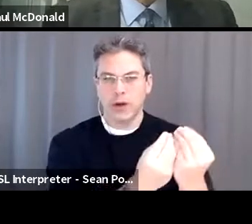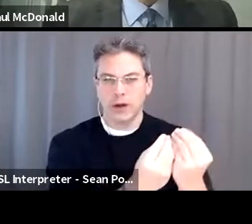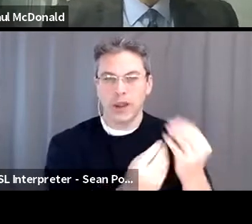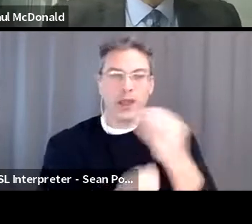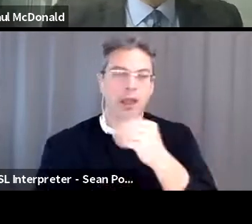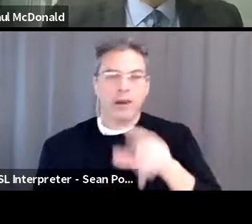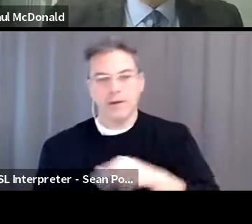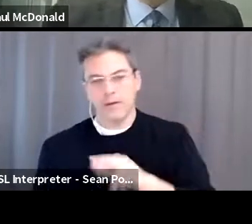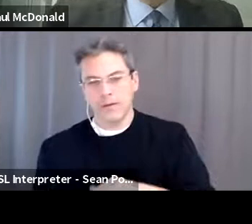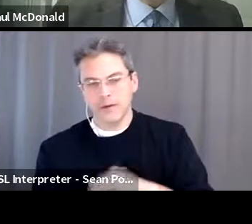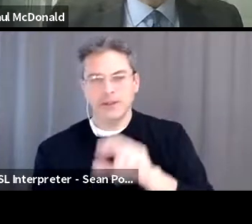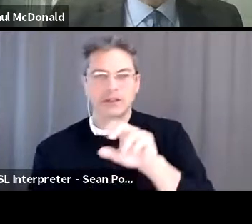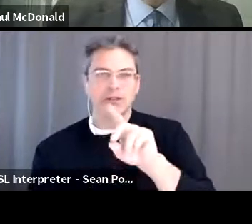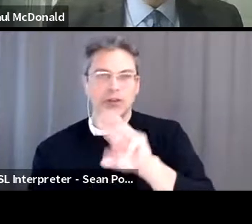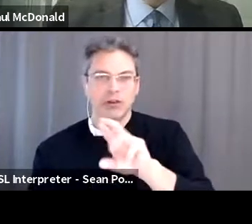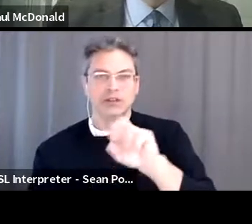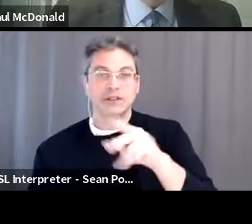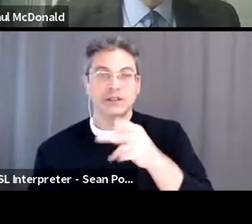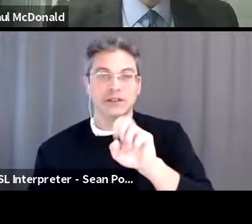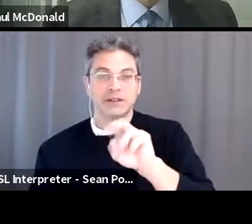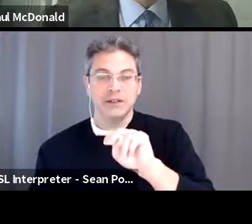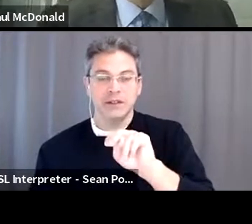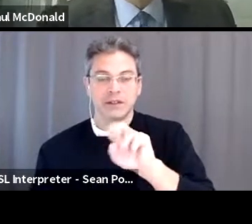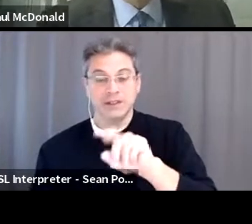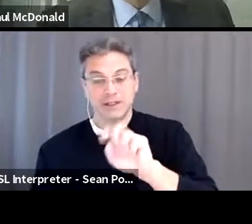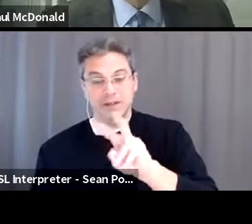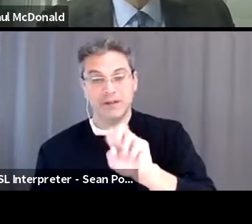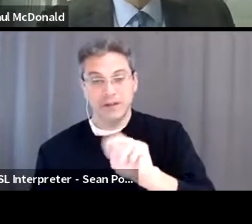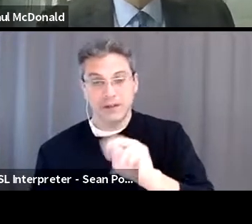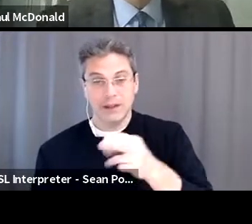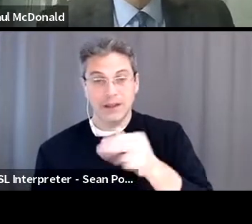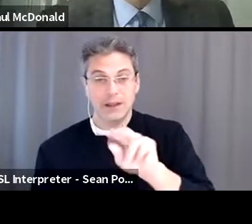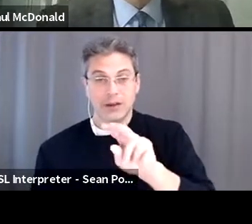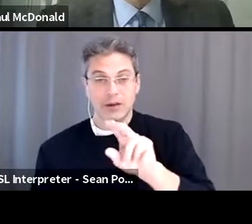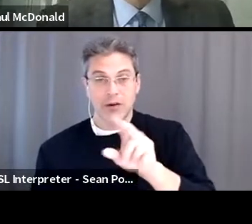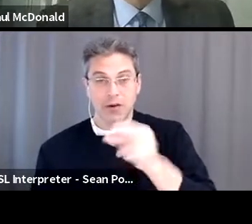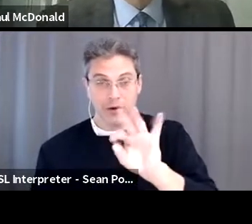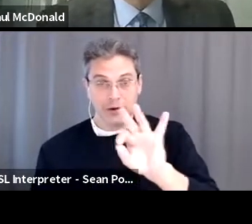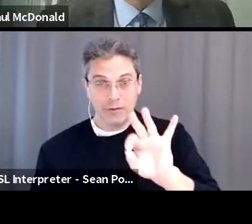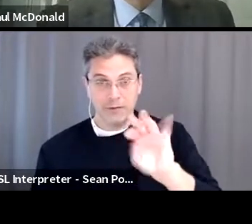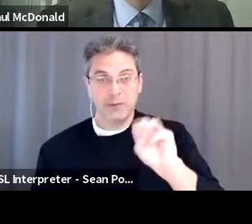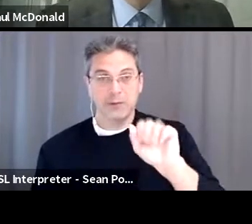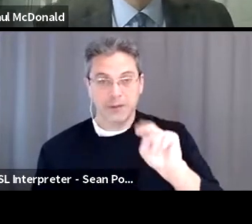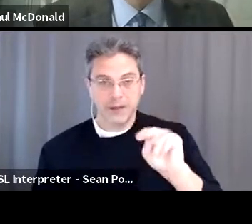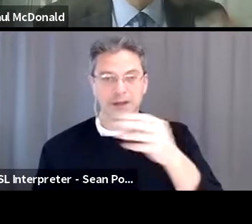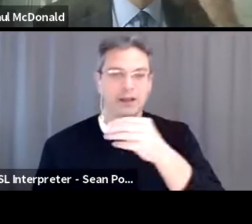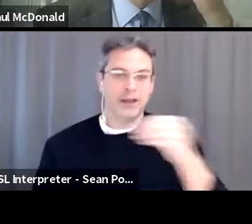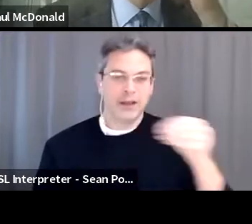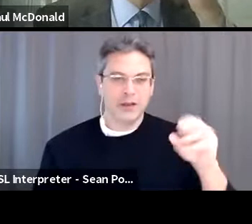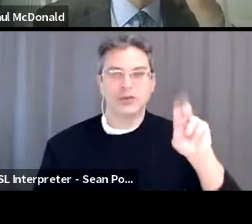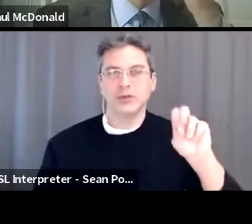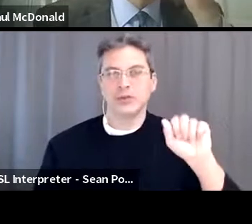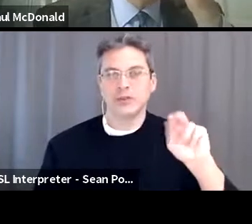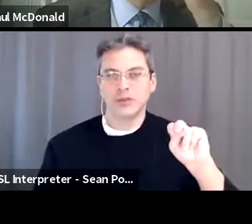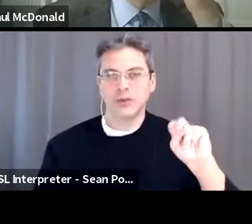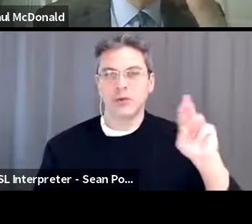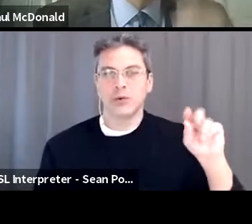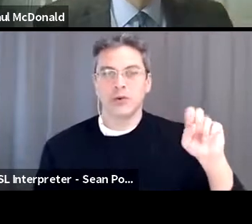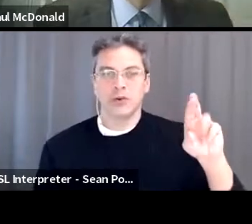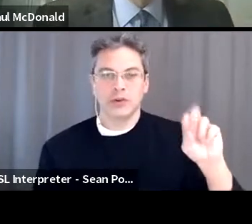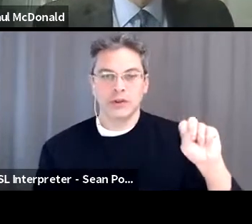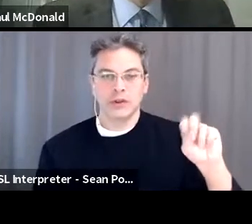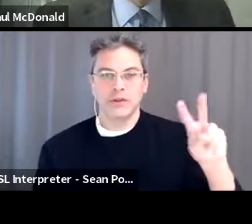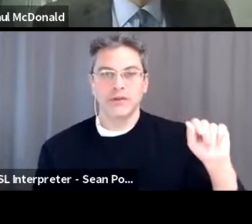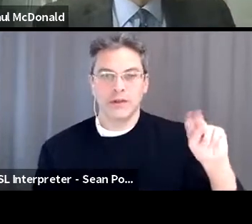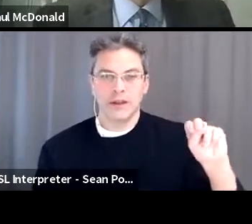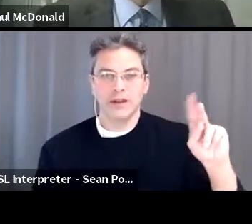Dr. Susan Rogers Van Katwick. For those of you who are not part of the York community, I want to welcome you to York